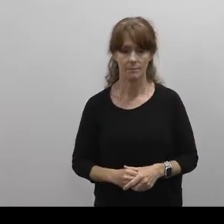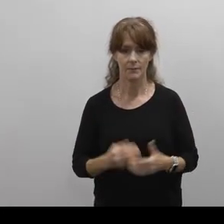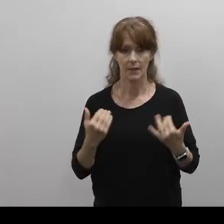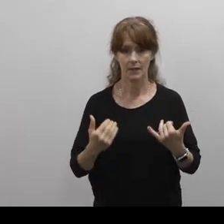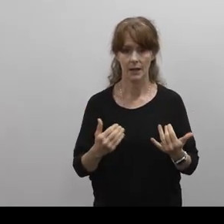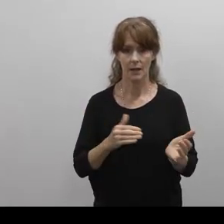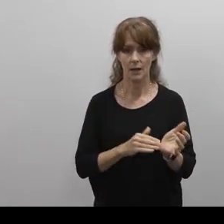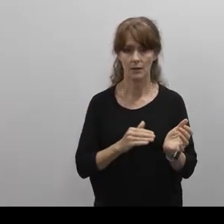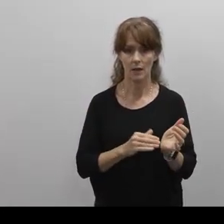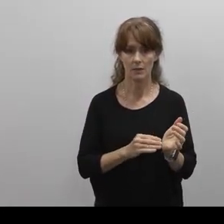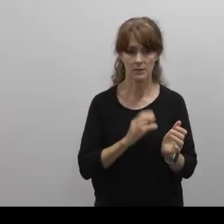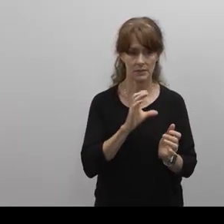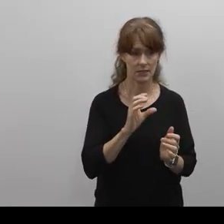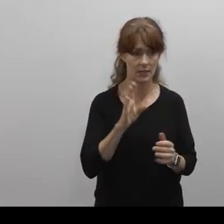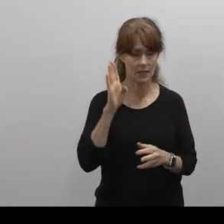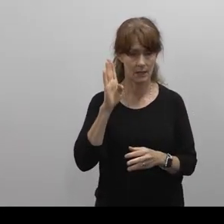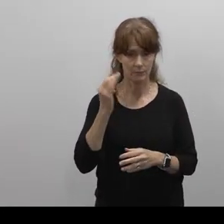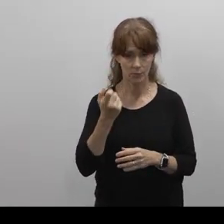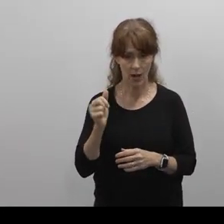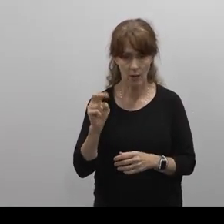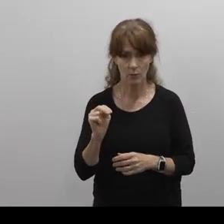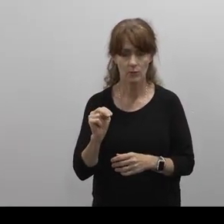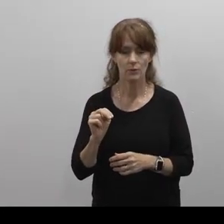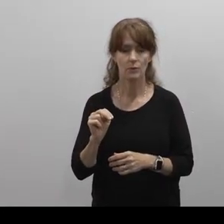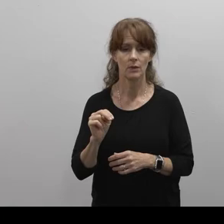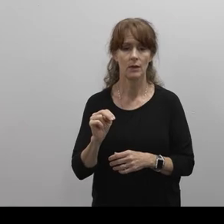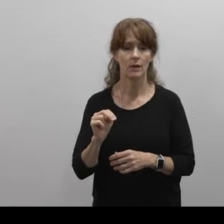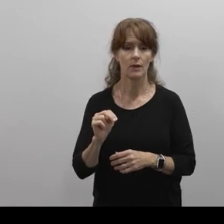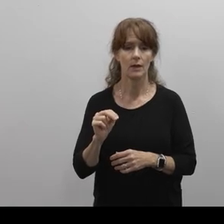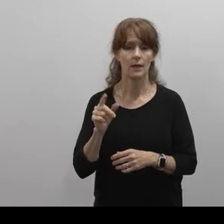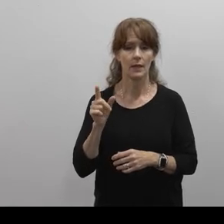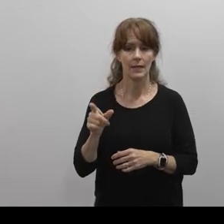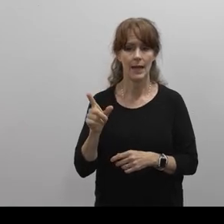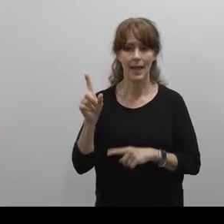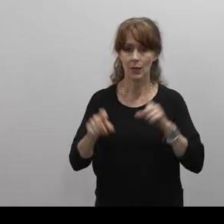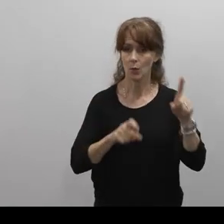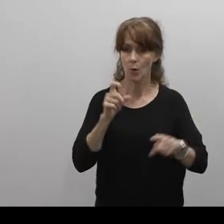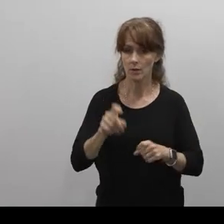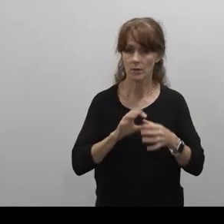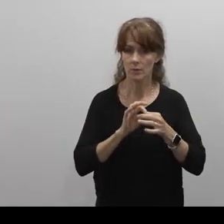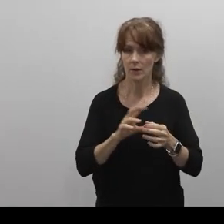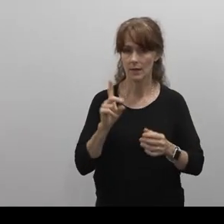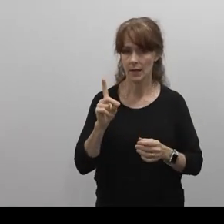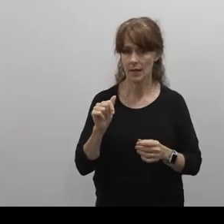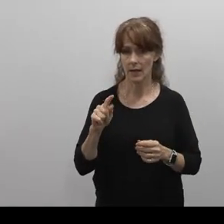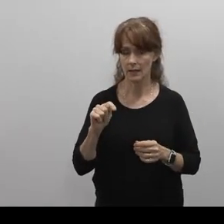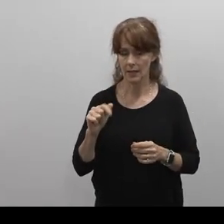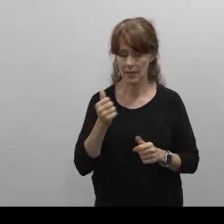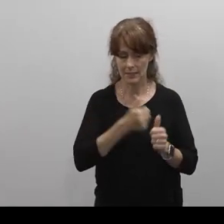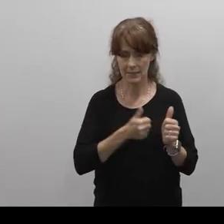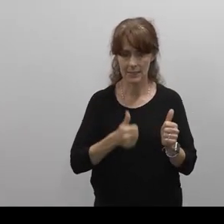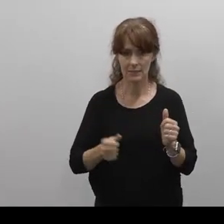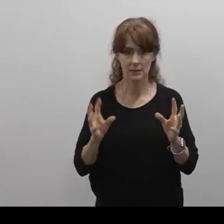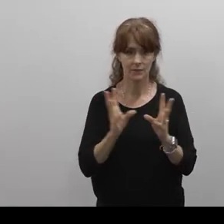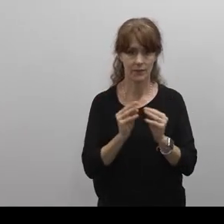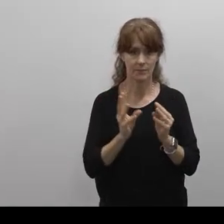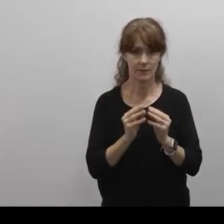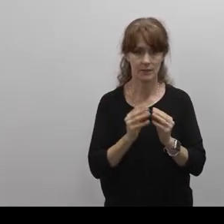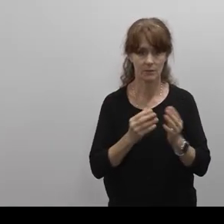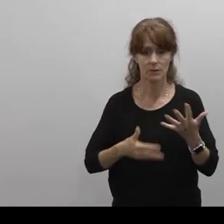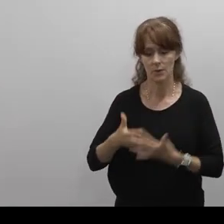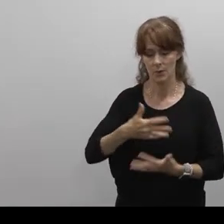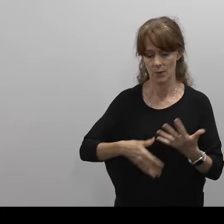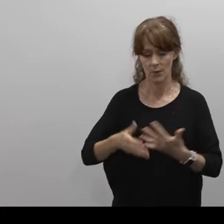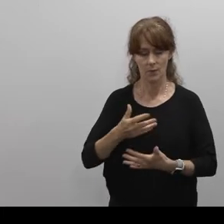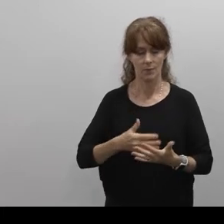Brown, Dr. C. Brown, as he's been called, entertained questions around data, and each of the board meetings as we engaged in